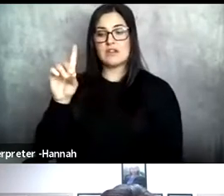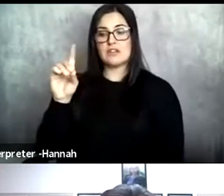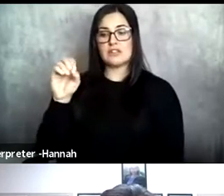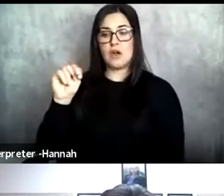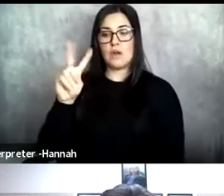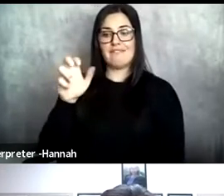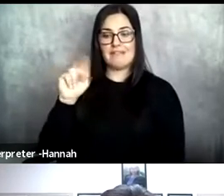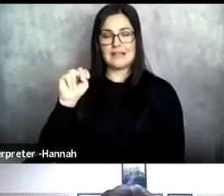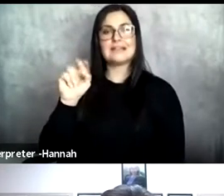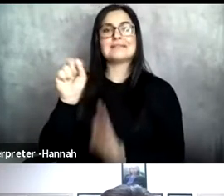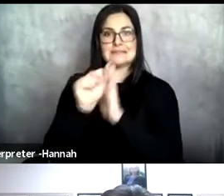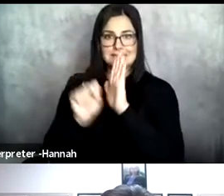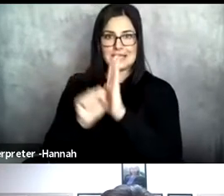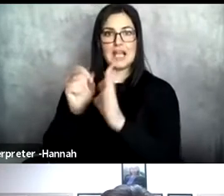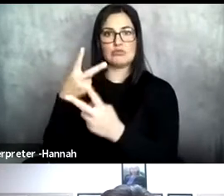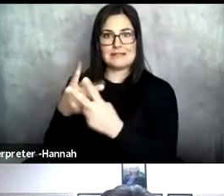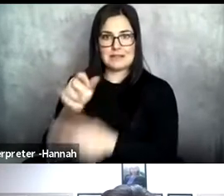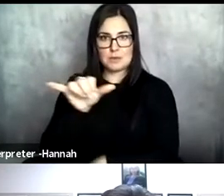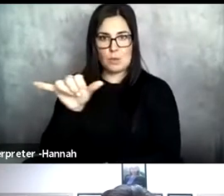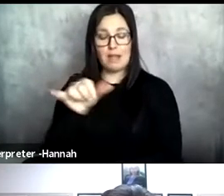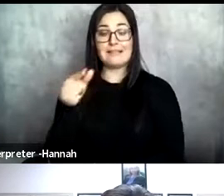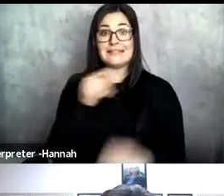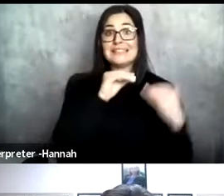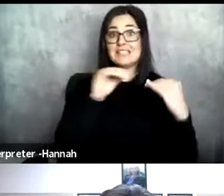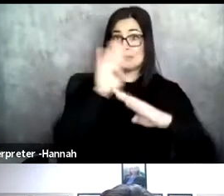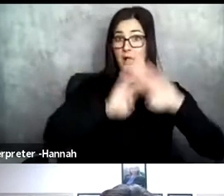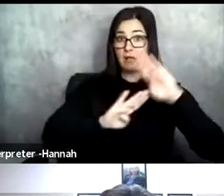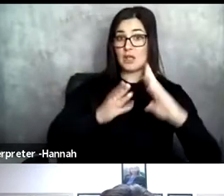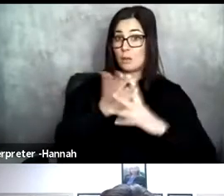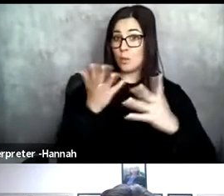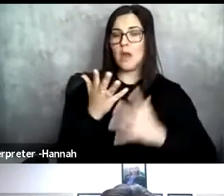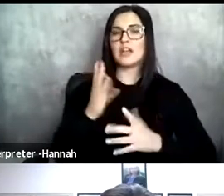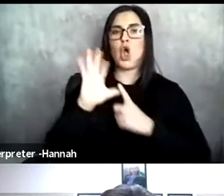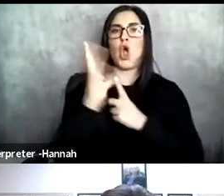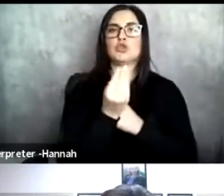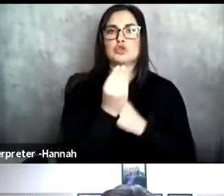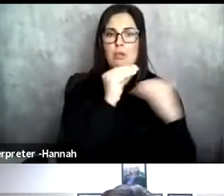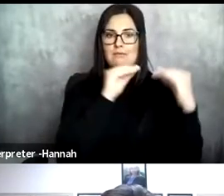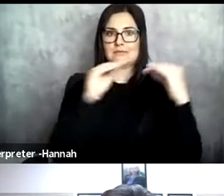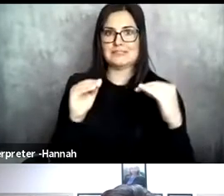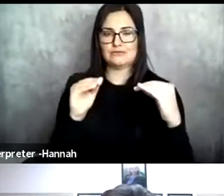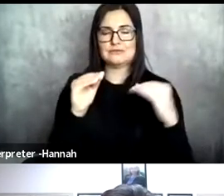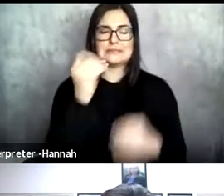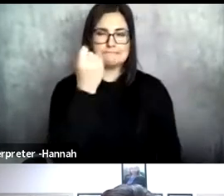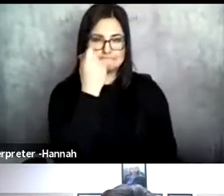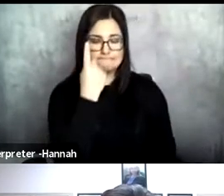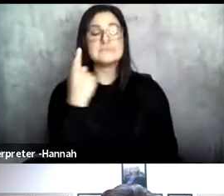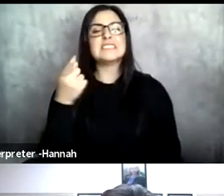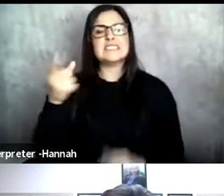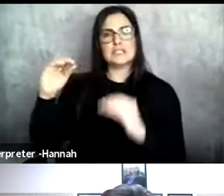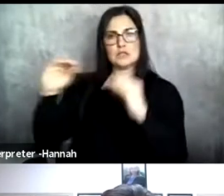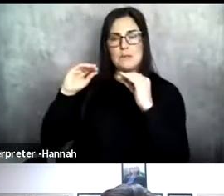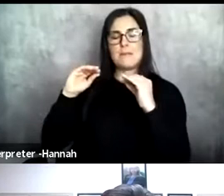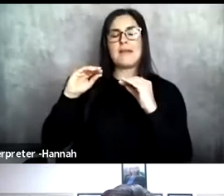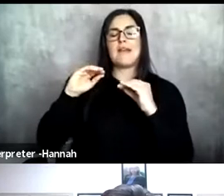he's teaching biology through a cultural lens, right? So he's taught, like, some of the things that he told me that he's talking about is